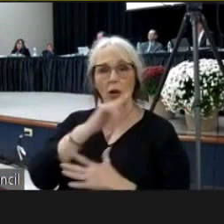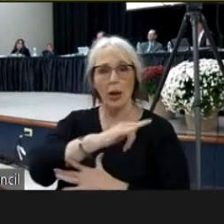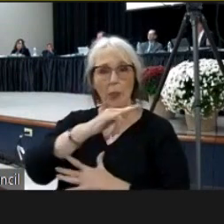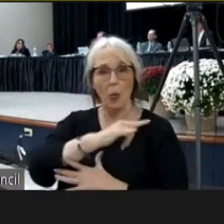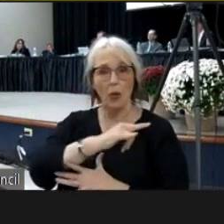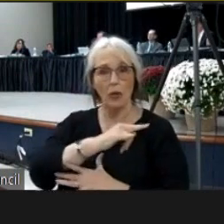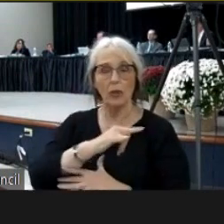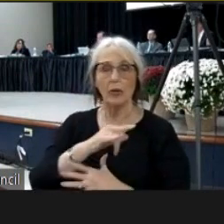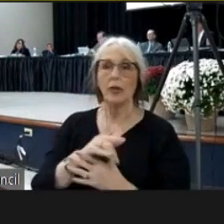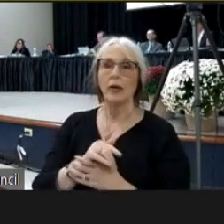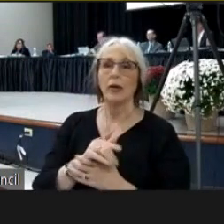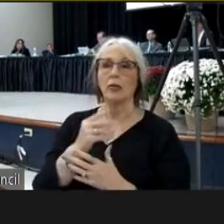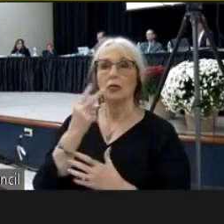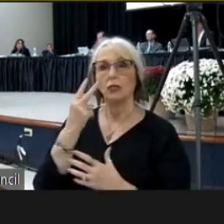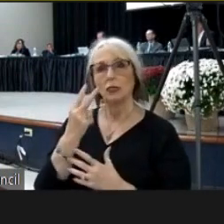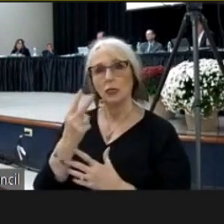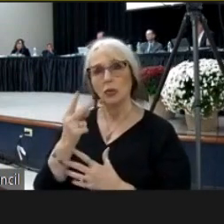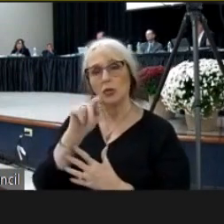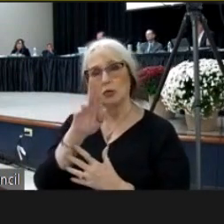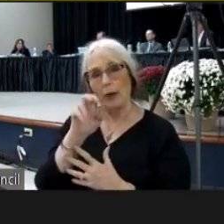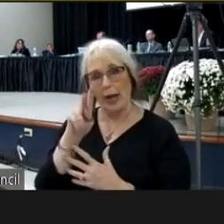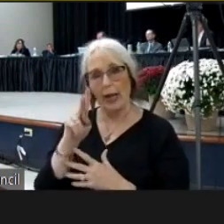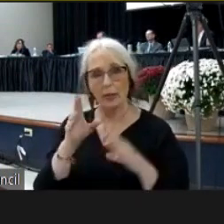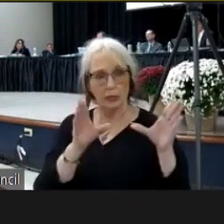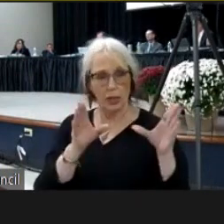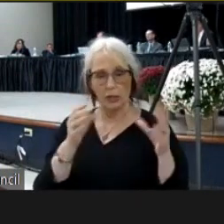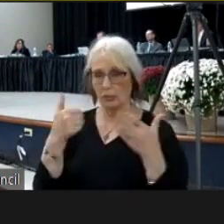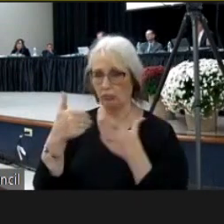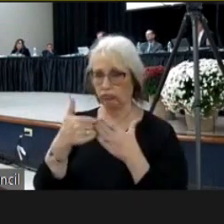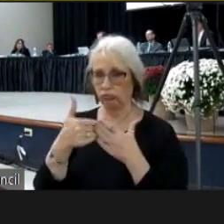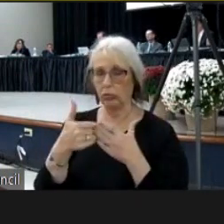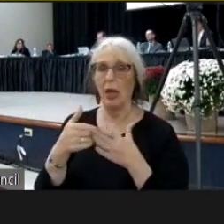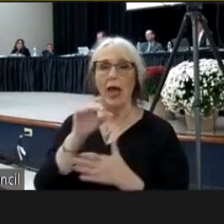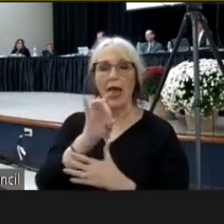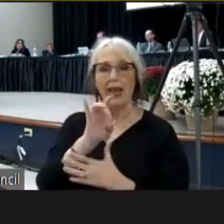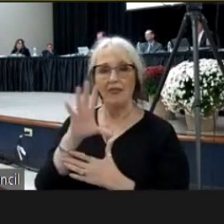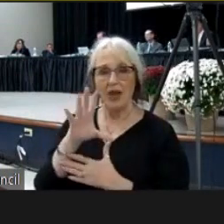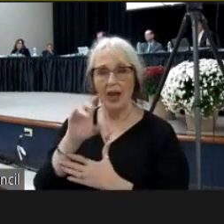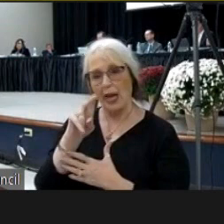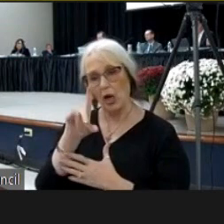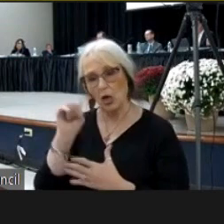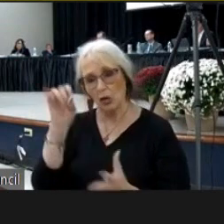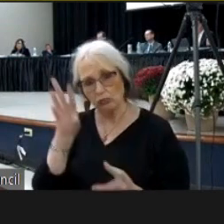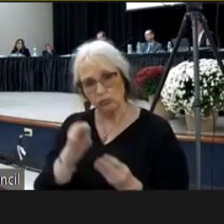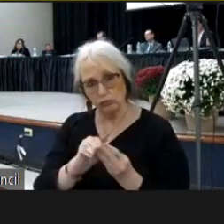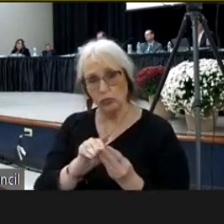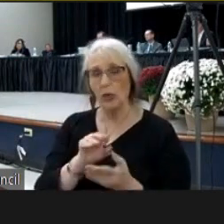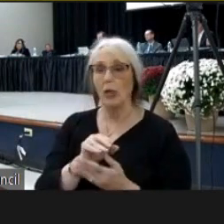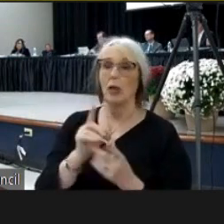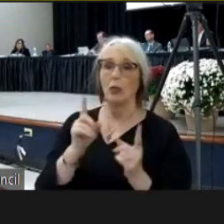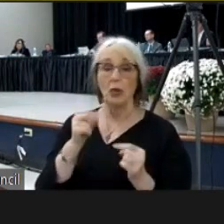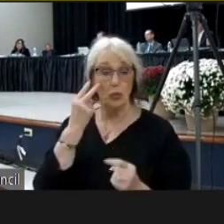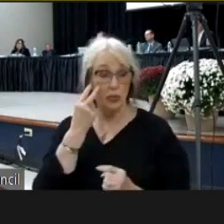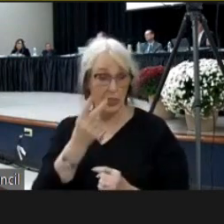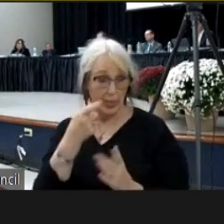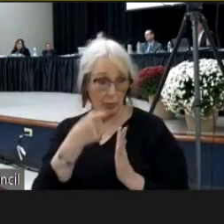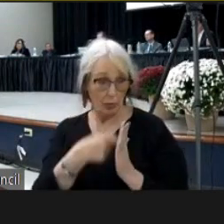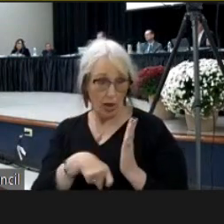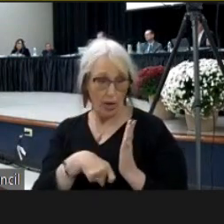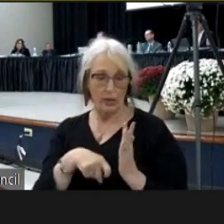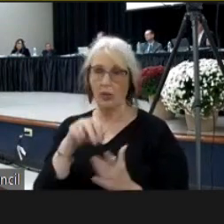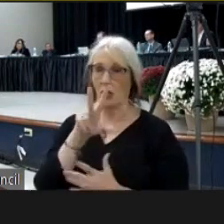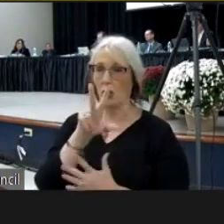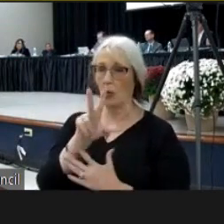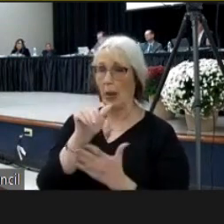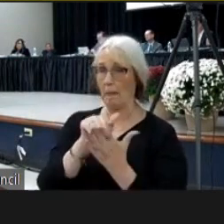2 bordering tracks, and it totals about 85 acres for us. So when you look at the purchase price, that's over $3